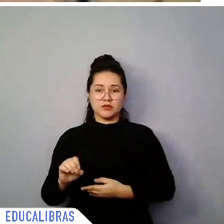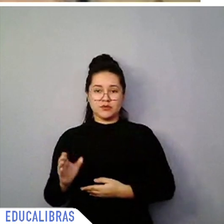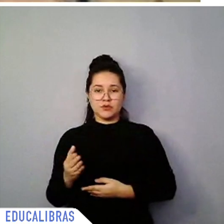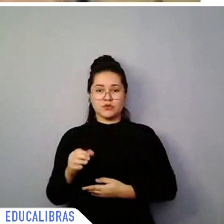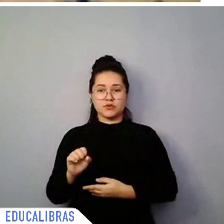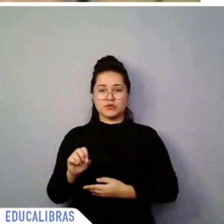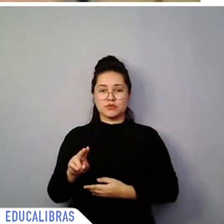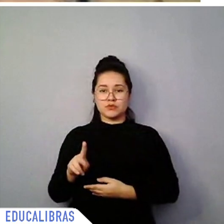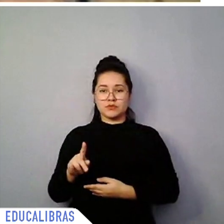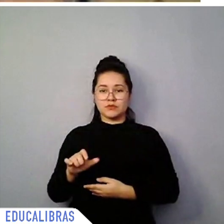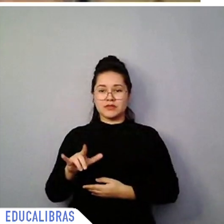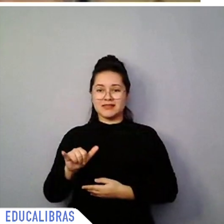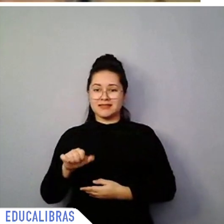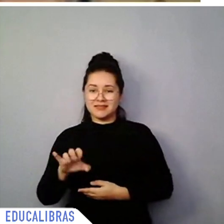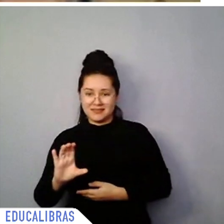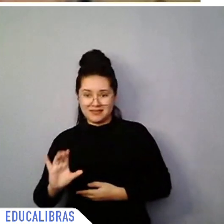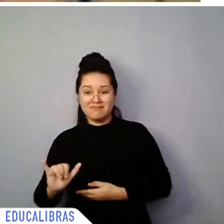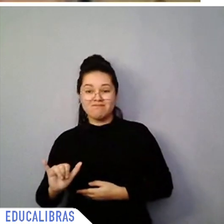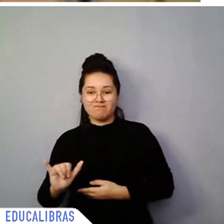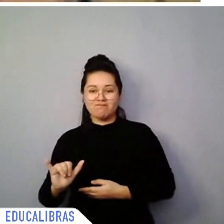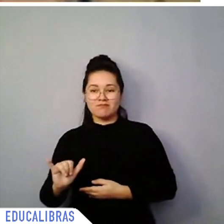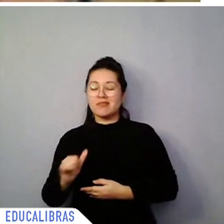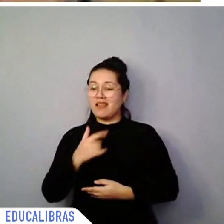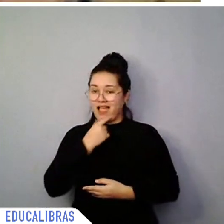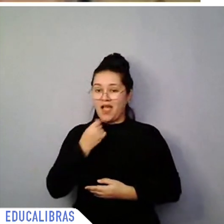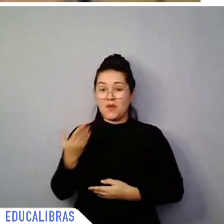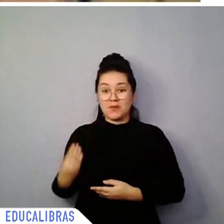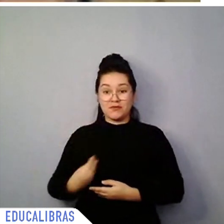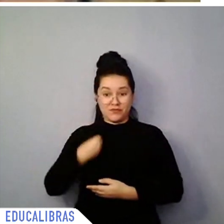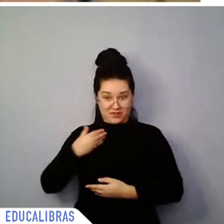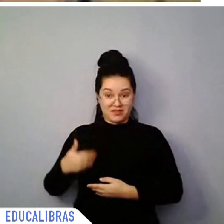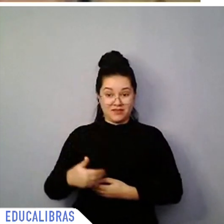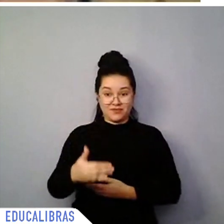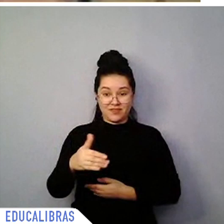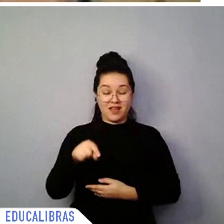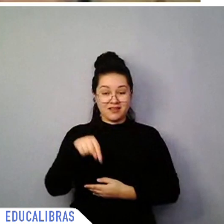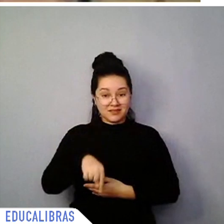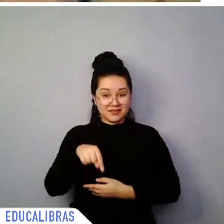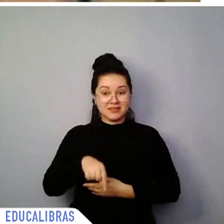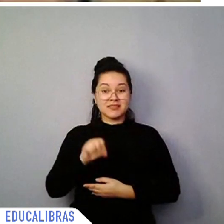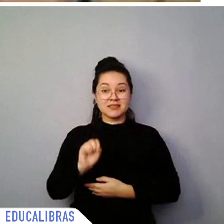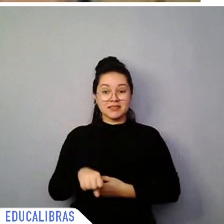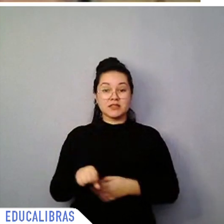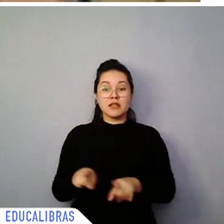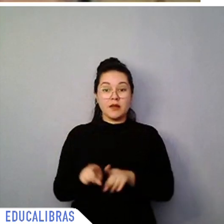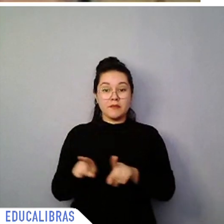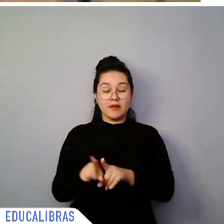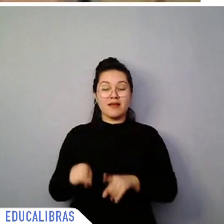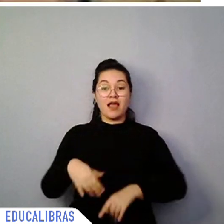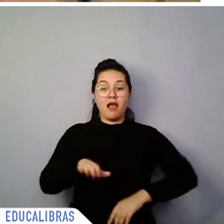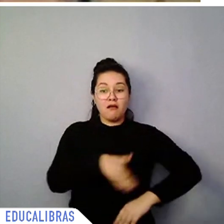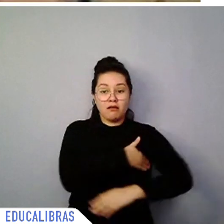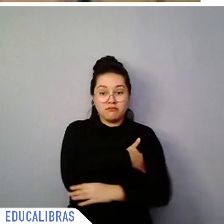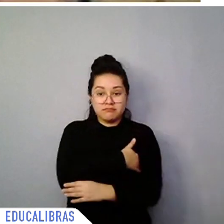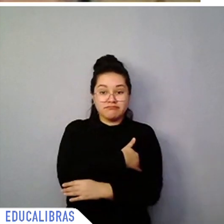fight for Eduardo Suplicy was one of those who fought for minimum